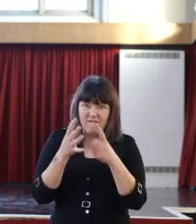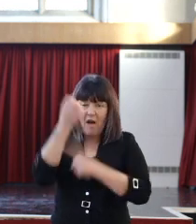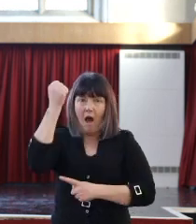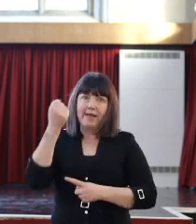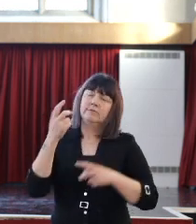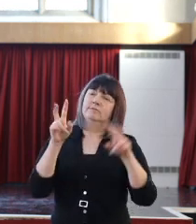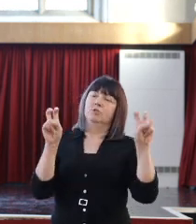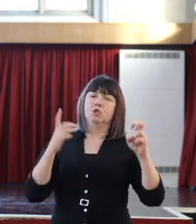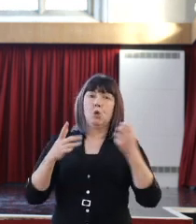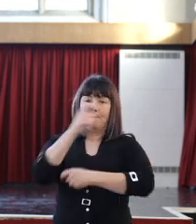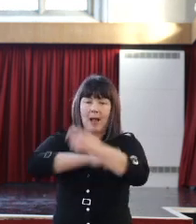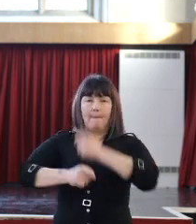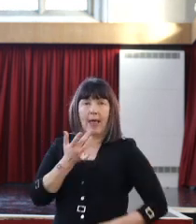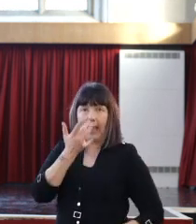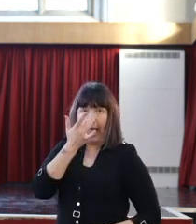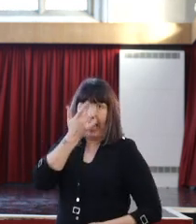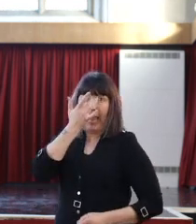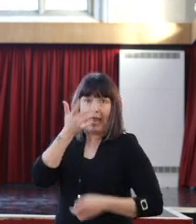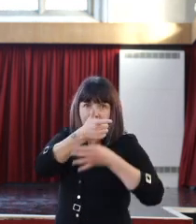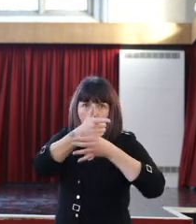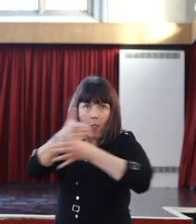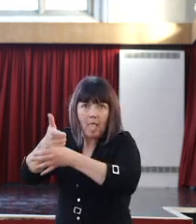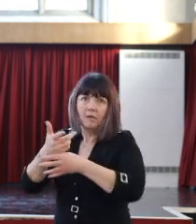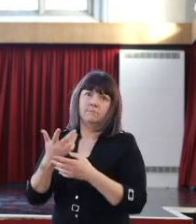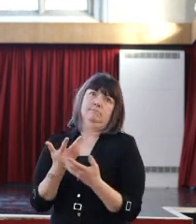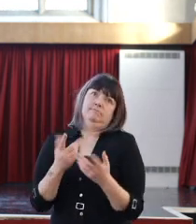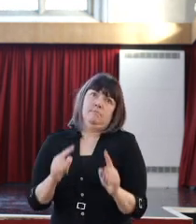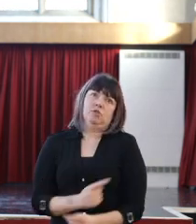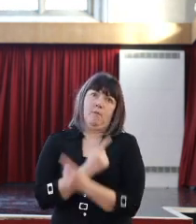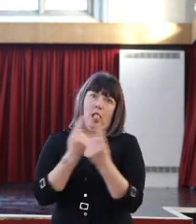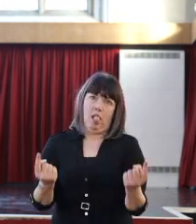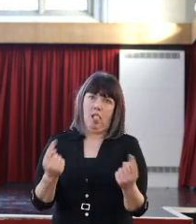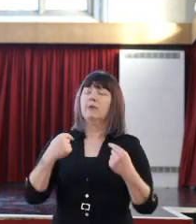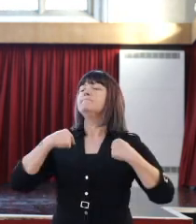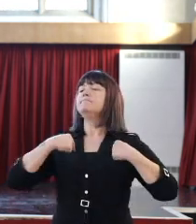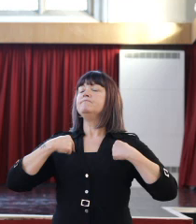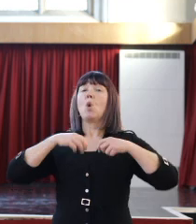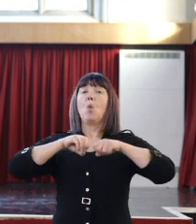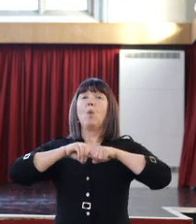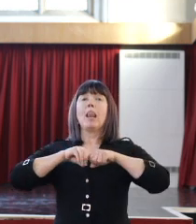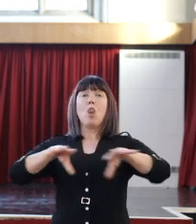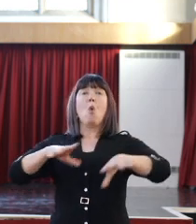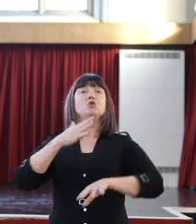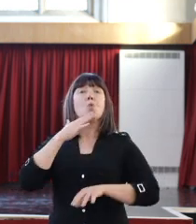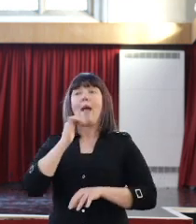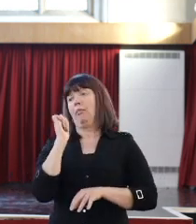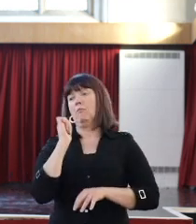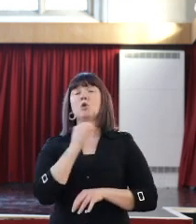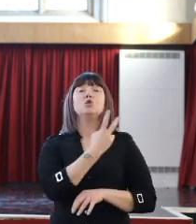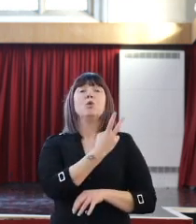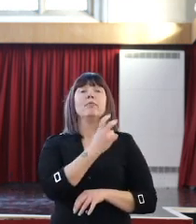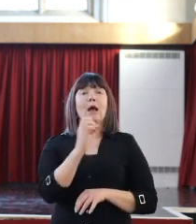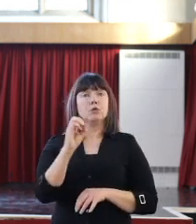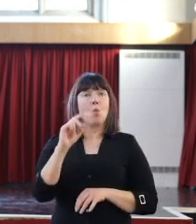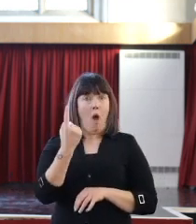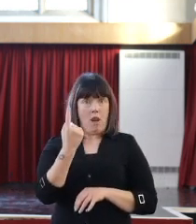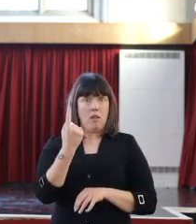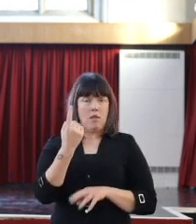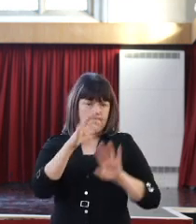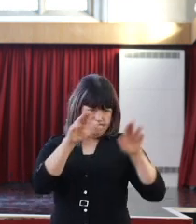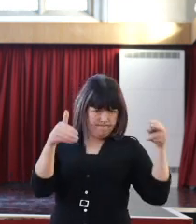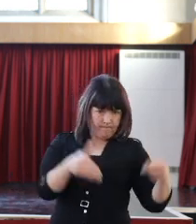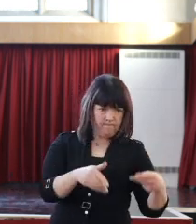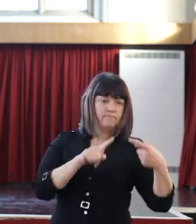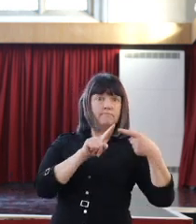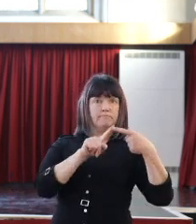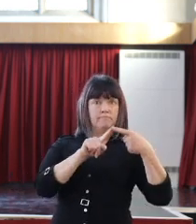out about this stuff. So when we launched in 2001, we made sure that we focused on 2 things. The software we developed would